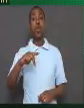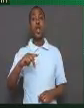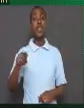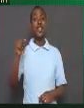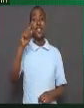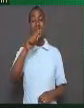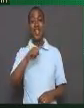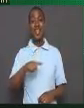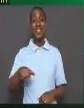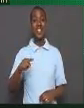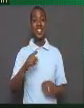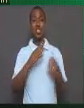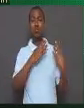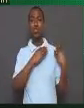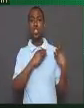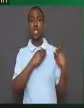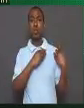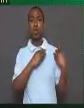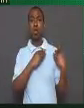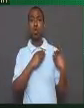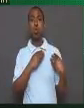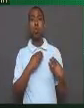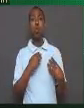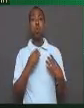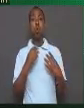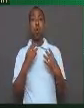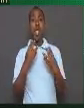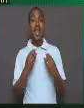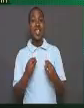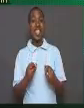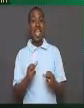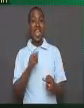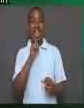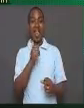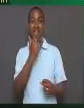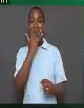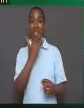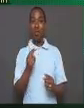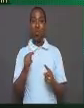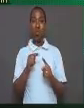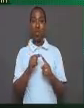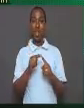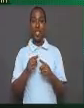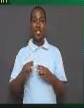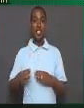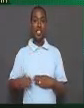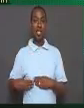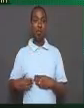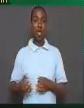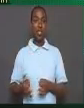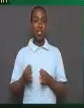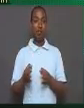carries deoxygenated blood away from the heart to the lungs and